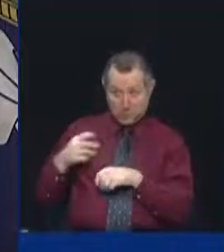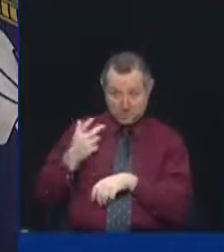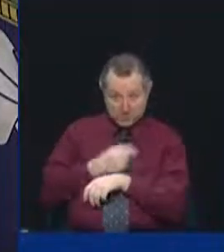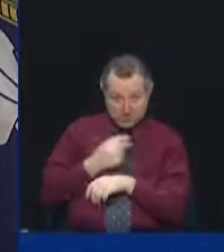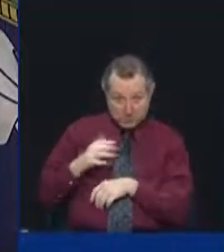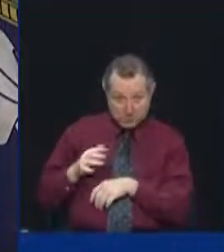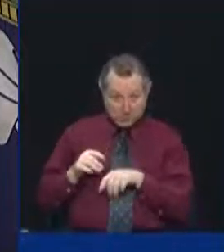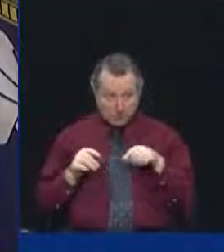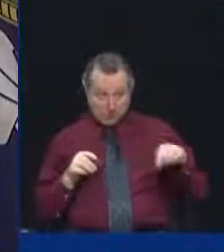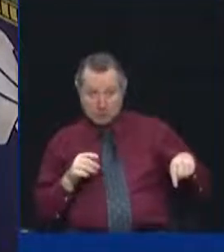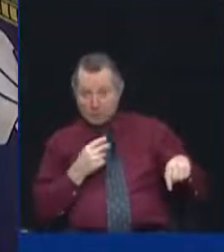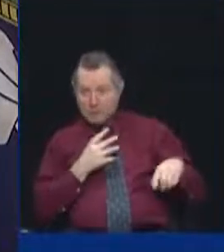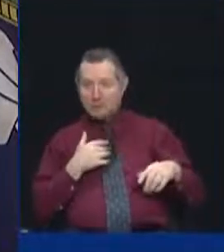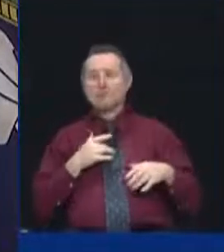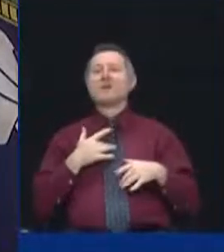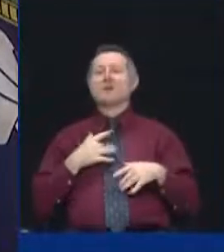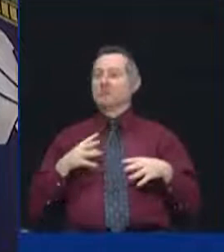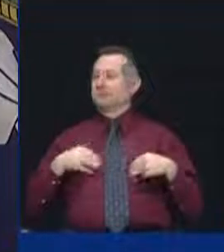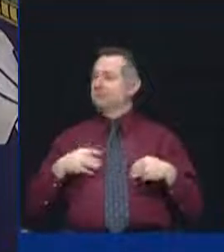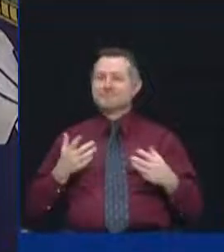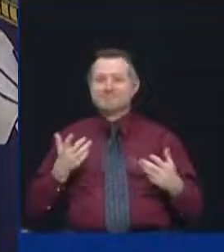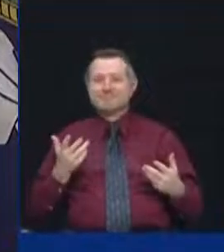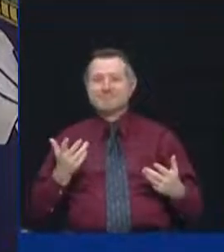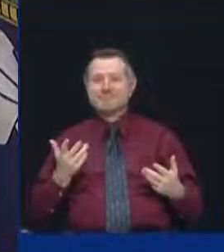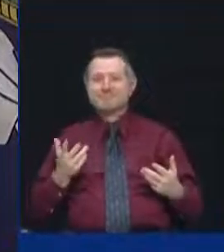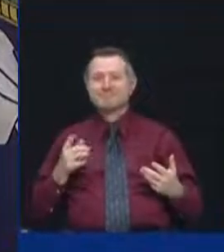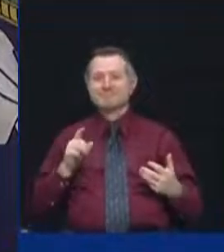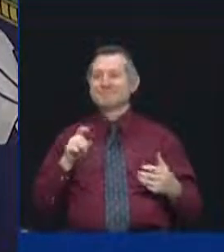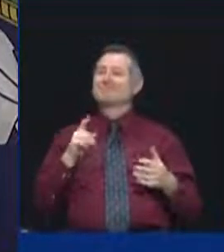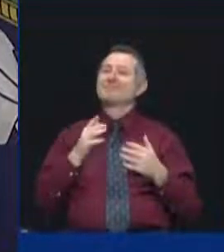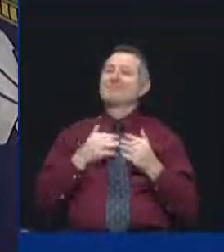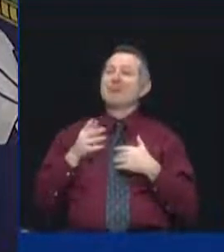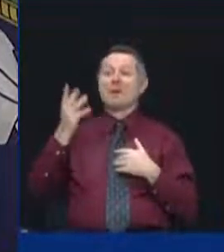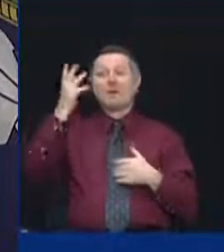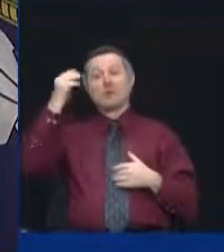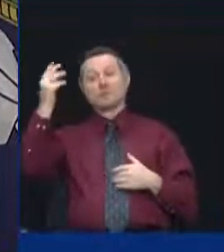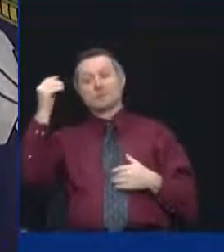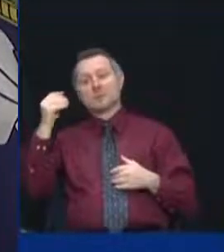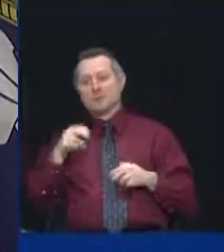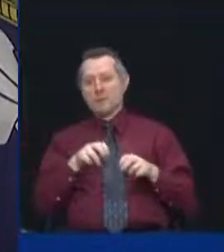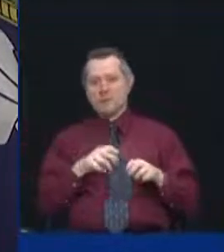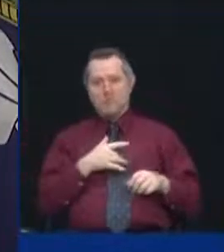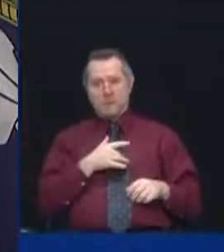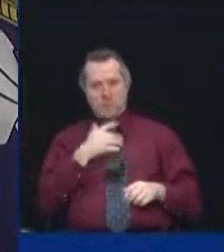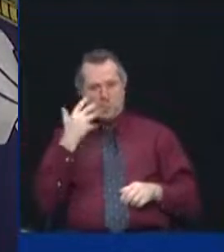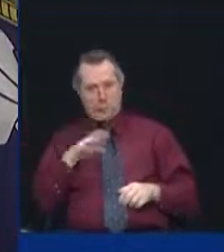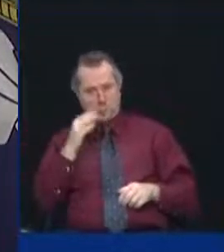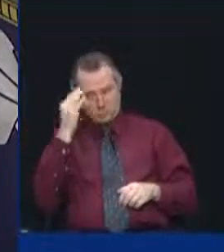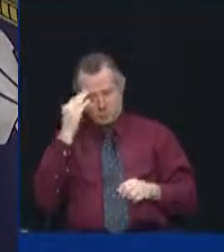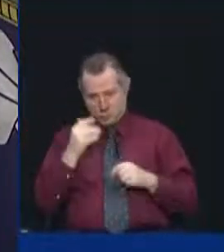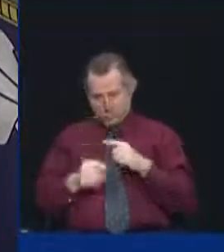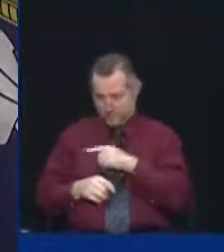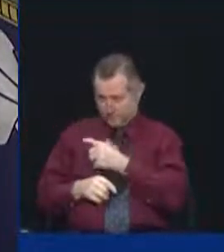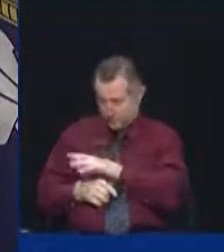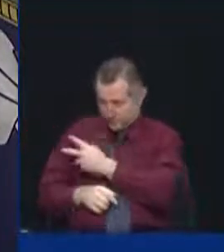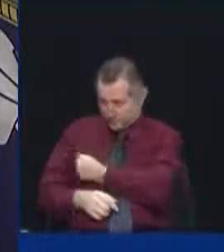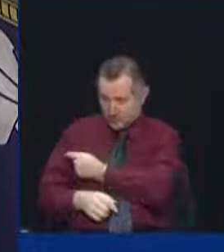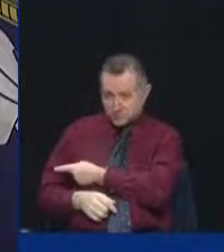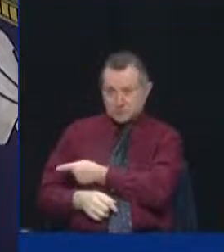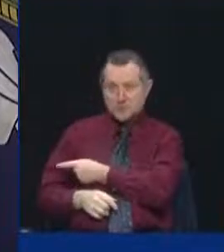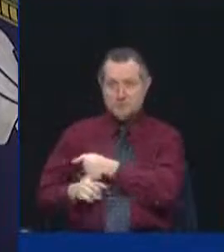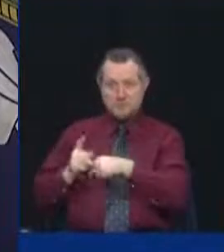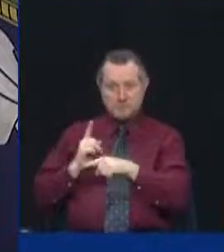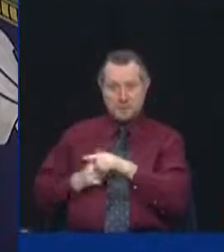Yes. Even though it's outdoors, there's a person next to you, you know they're vaccinated, and they're going to wear a